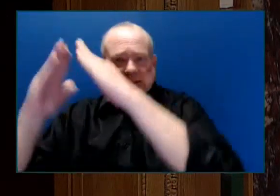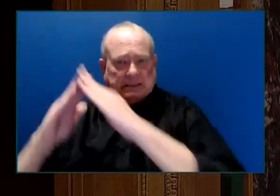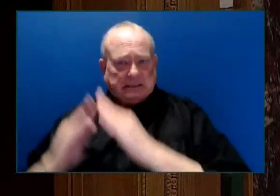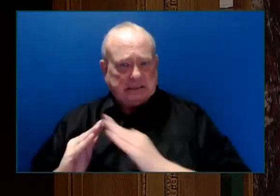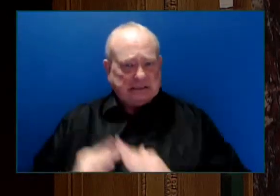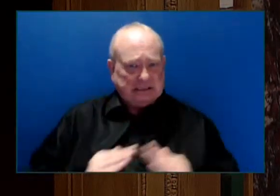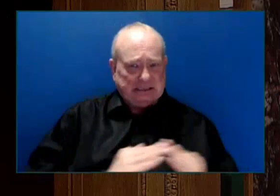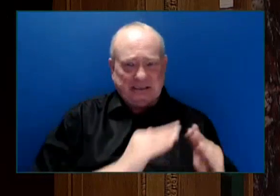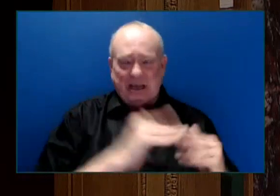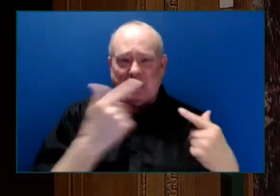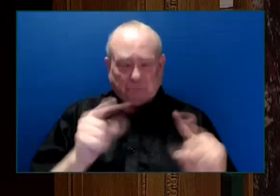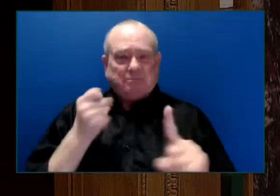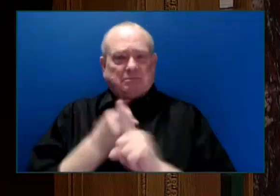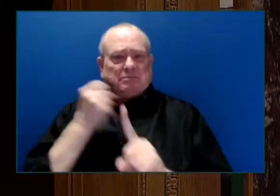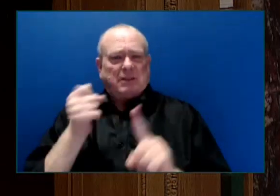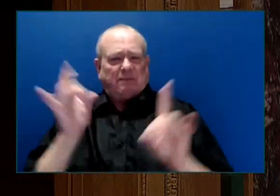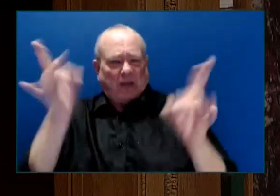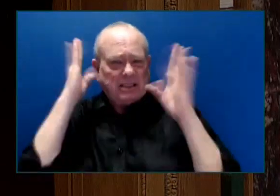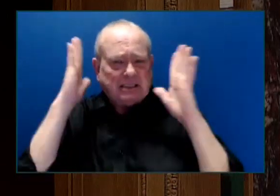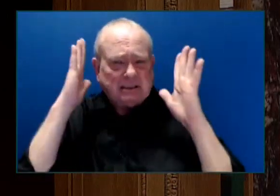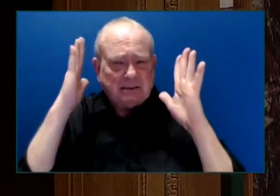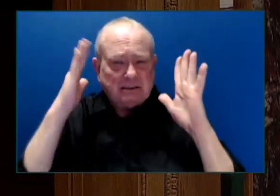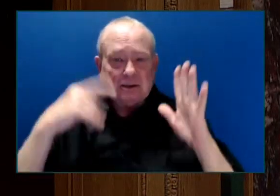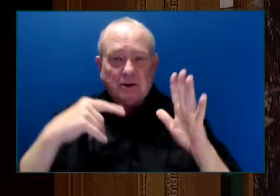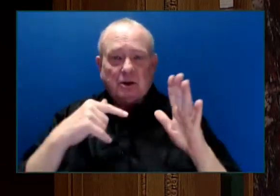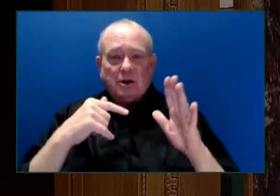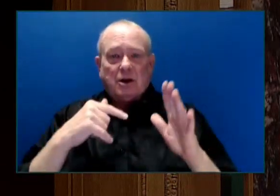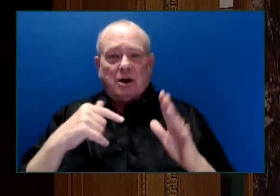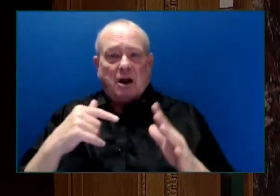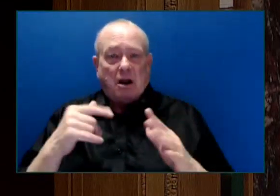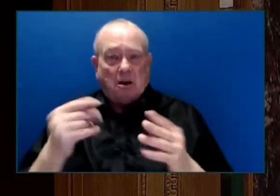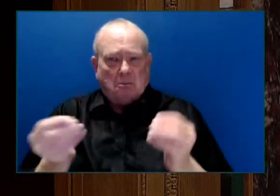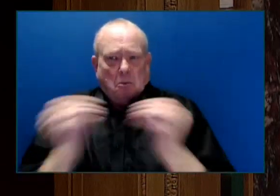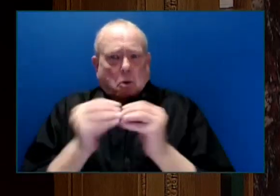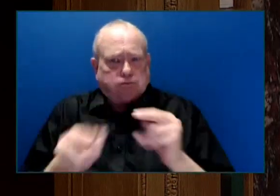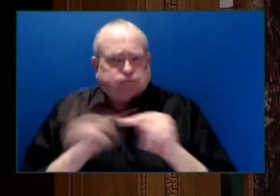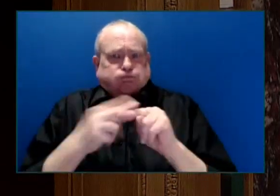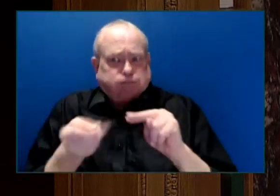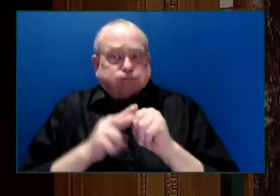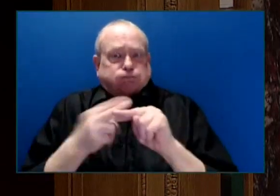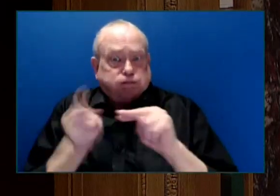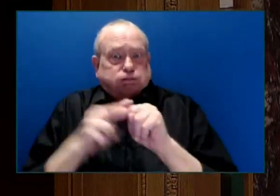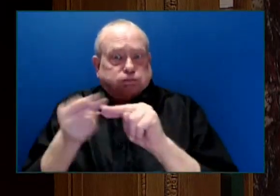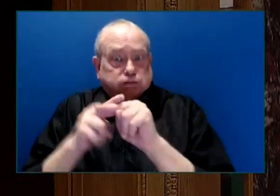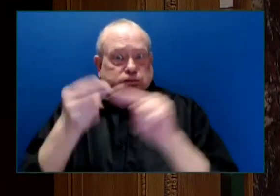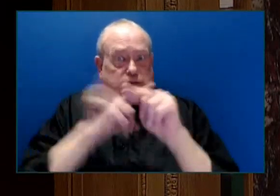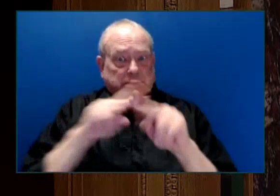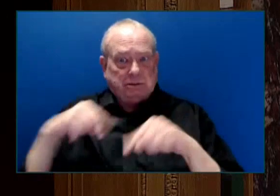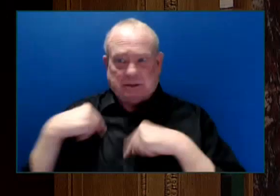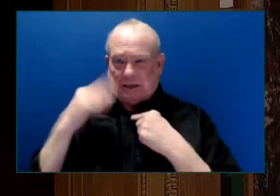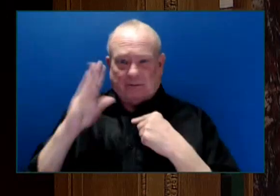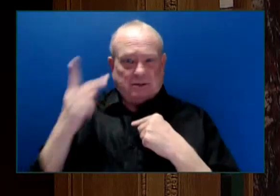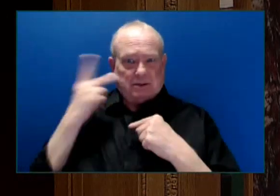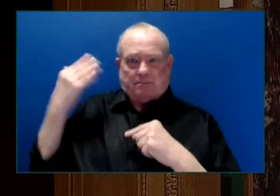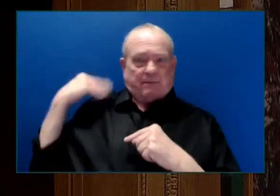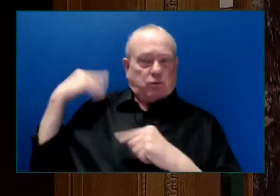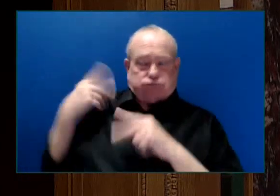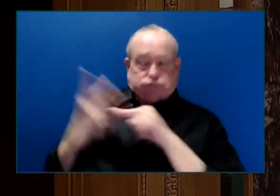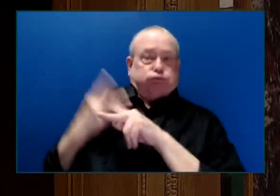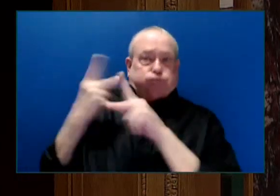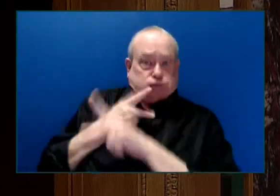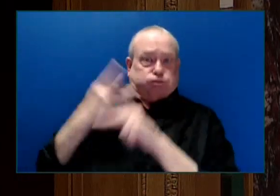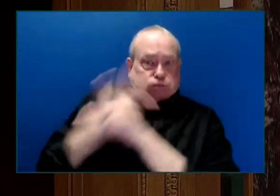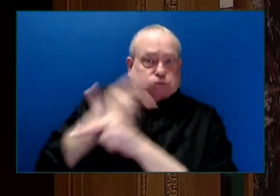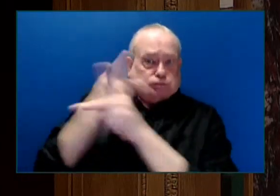before in this province. A police chief, a provincial police chief, who seems to have